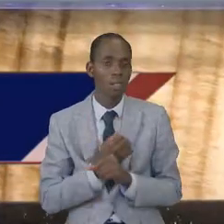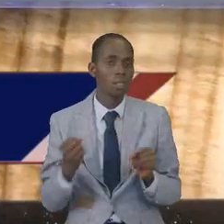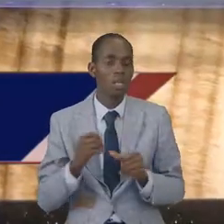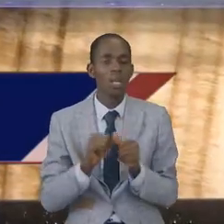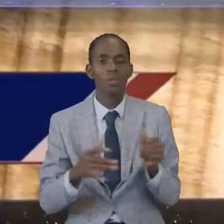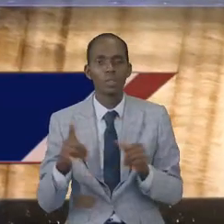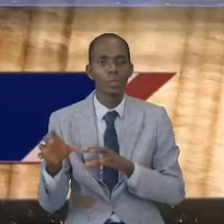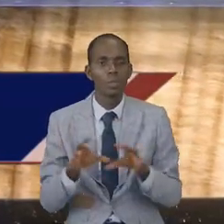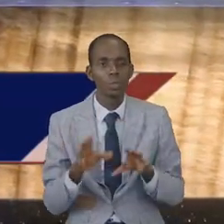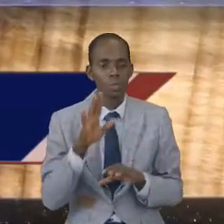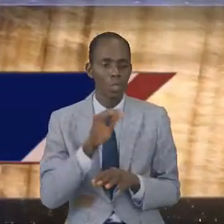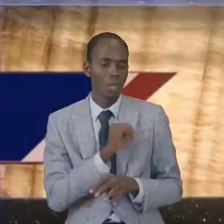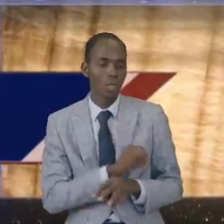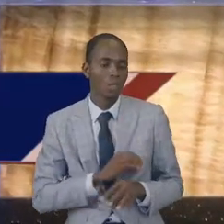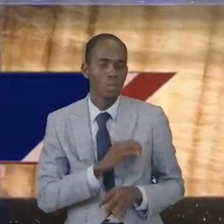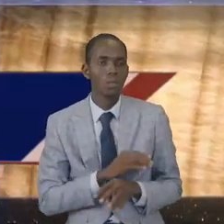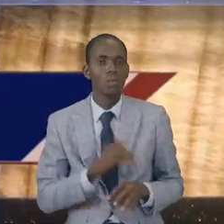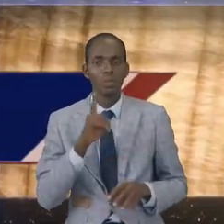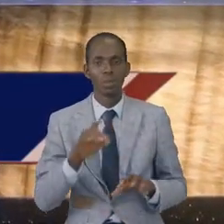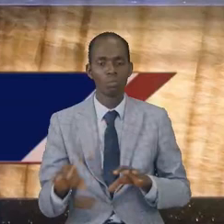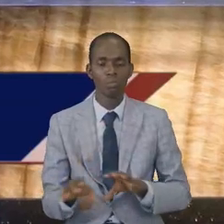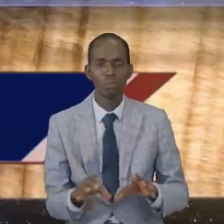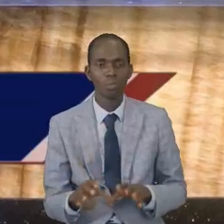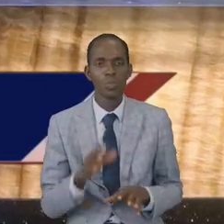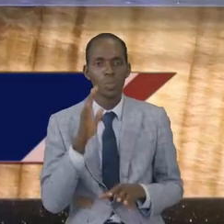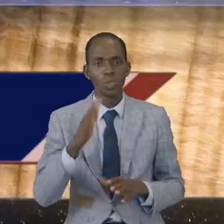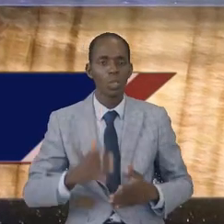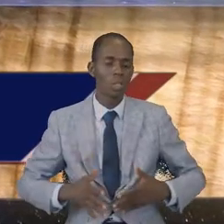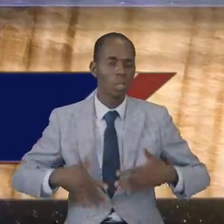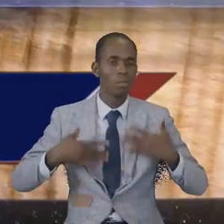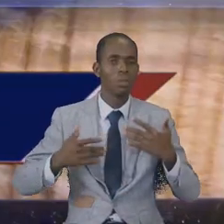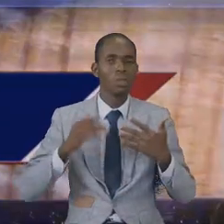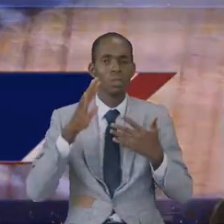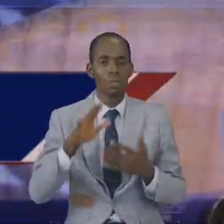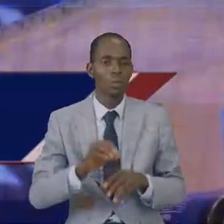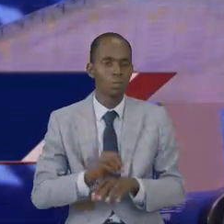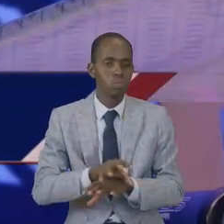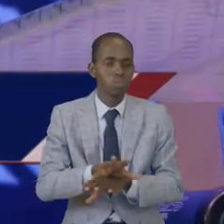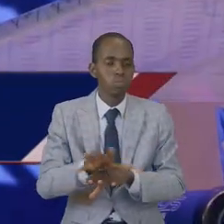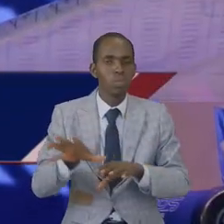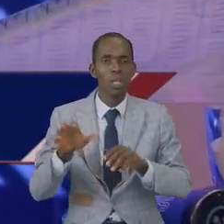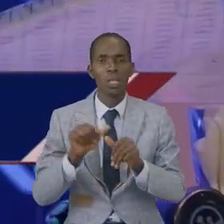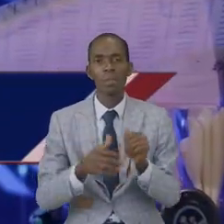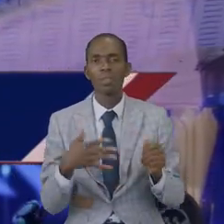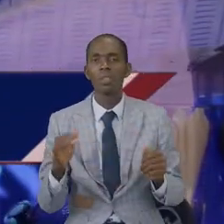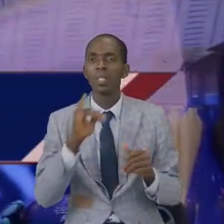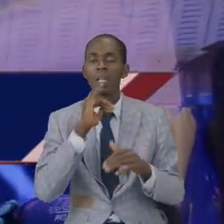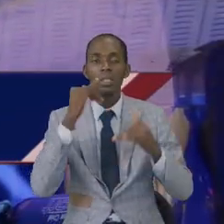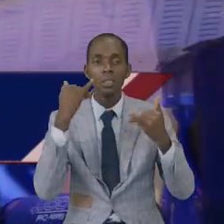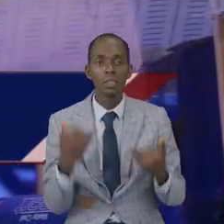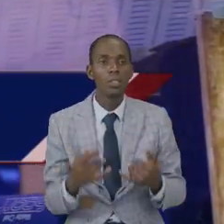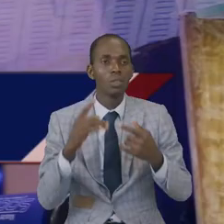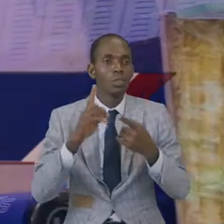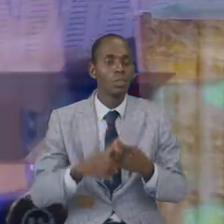do, your action, your lifestyle, your interaction, your influence, everything is now to